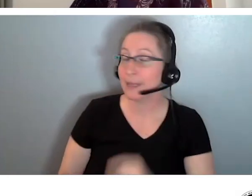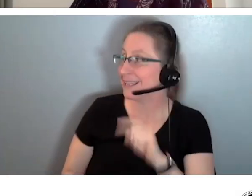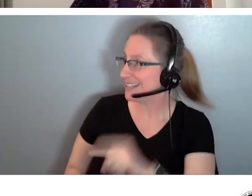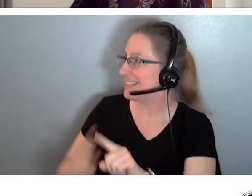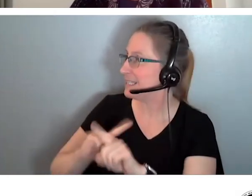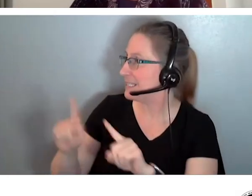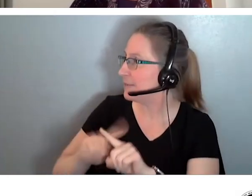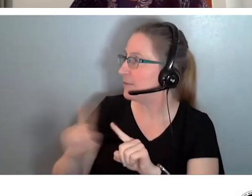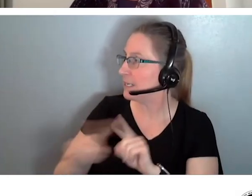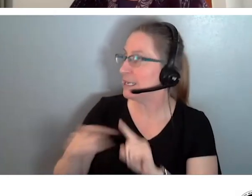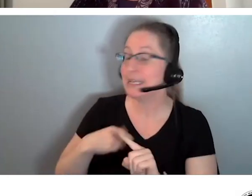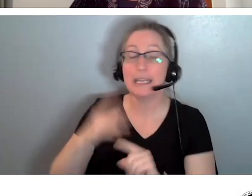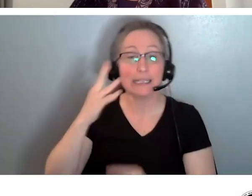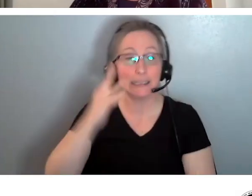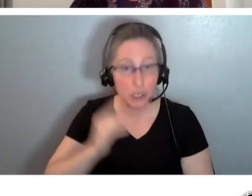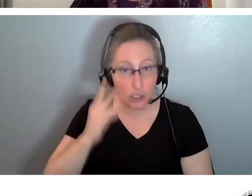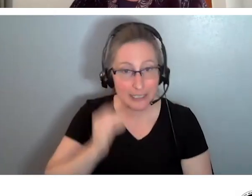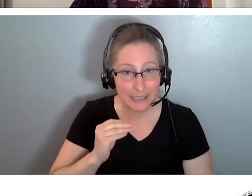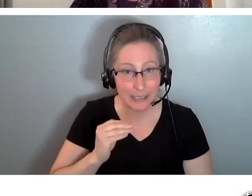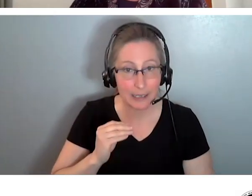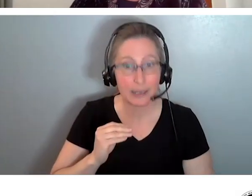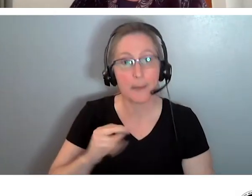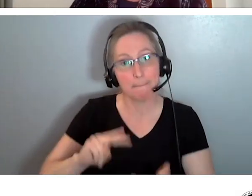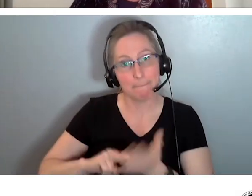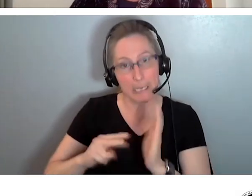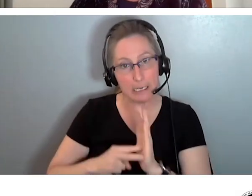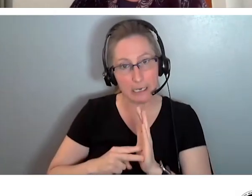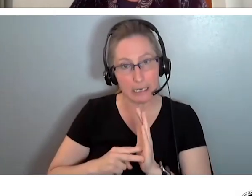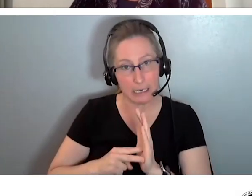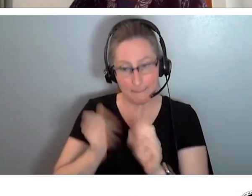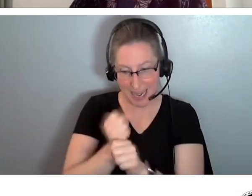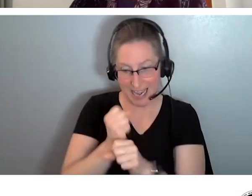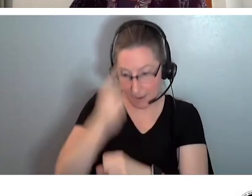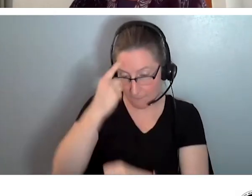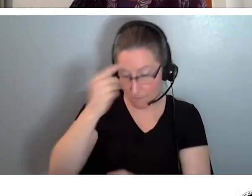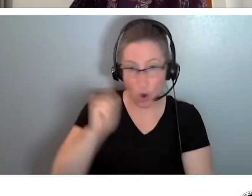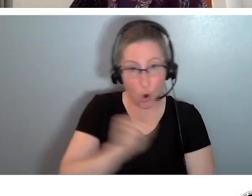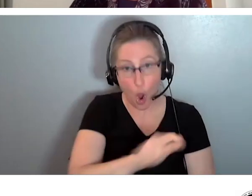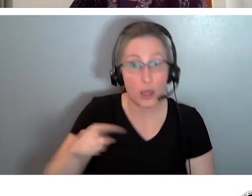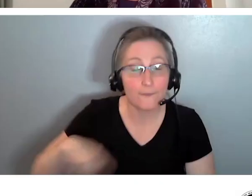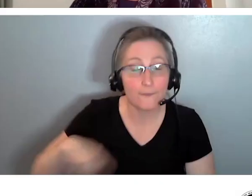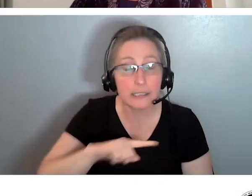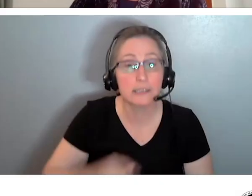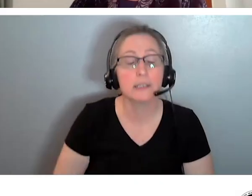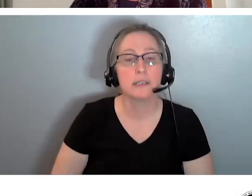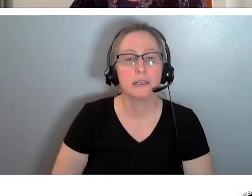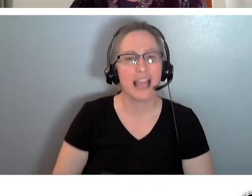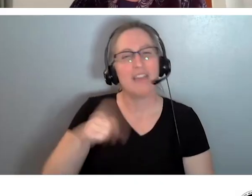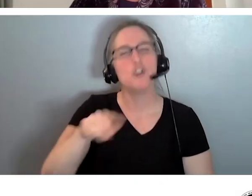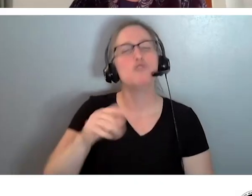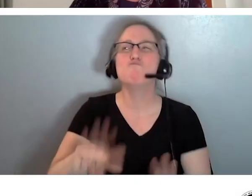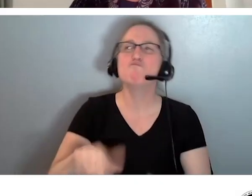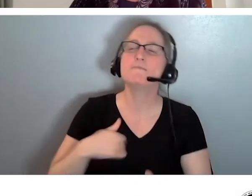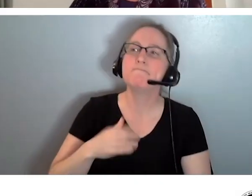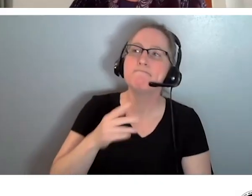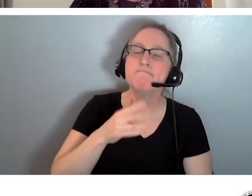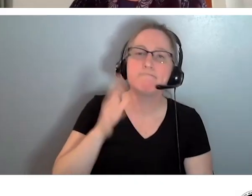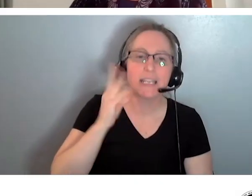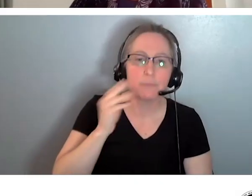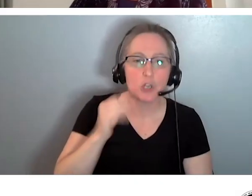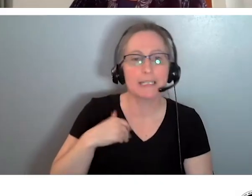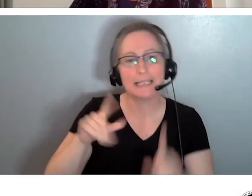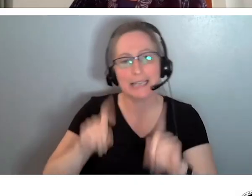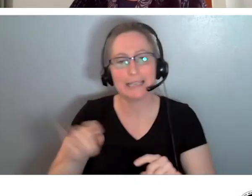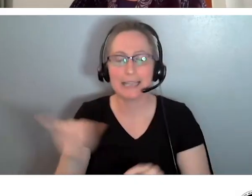experiences undergird meaning making for all of us. Have you ever taken like a test, like even when we